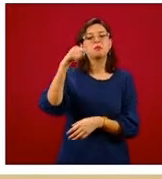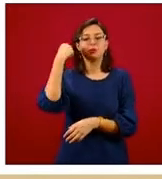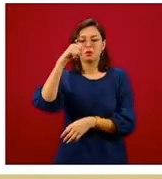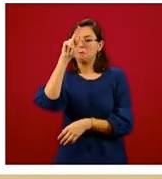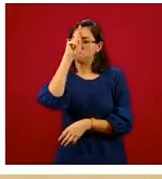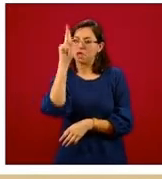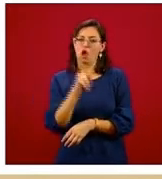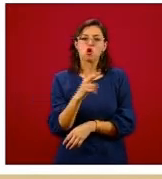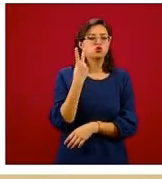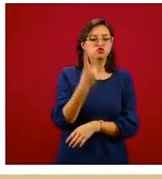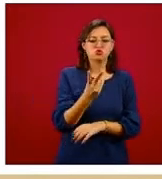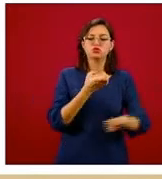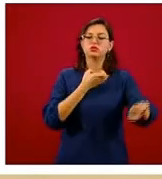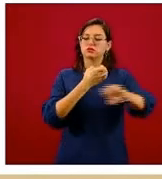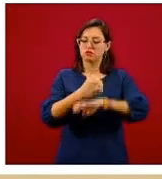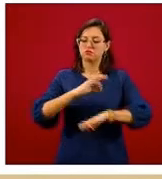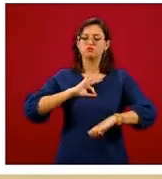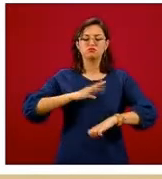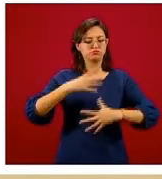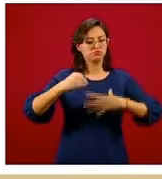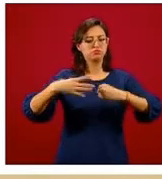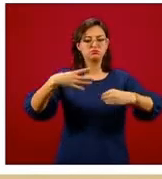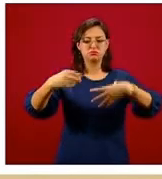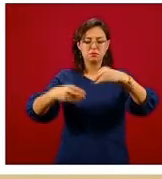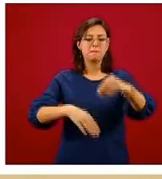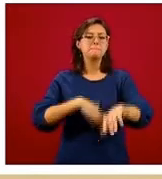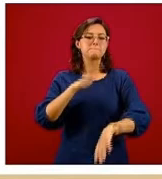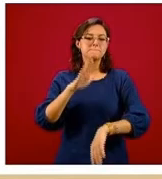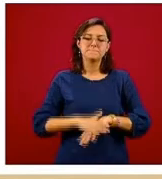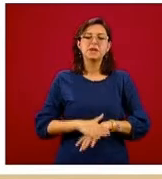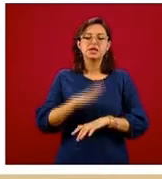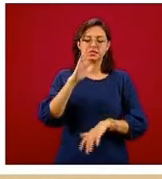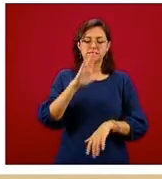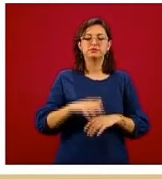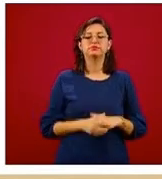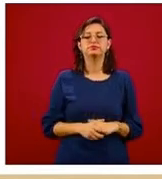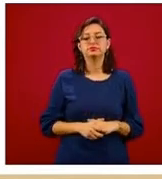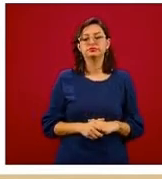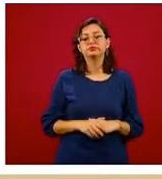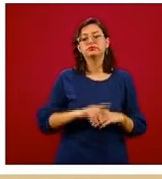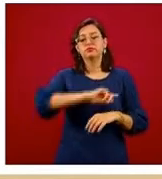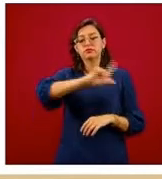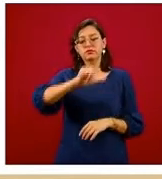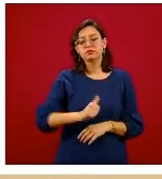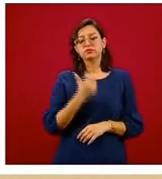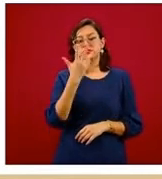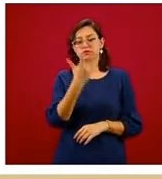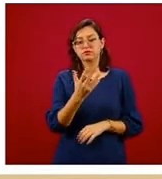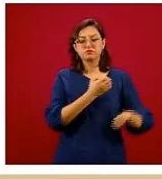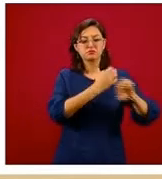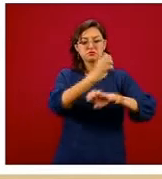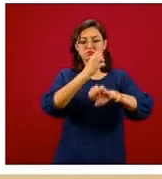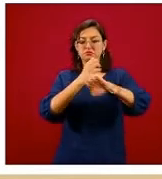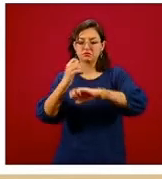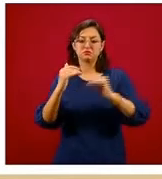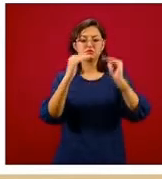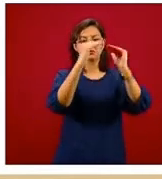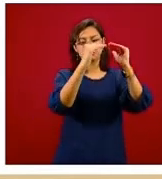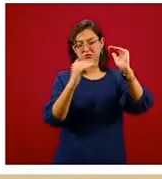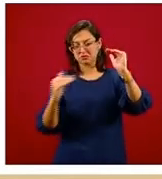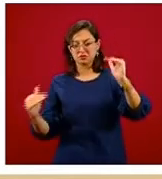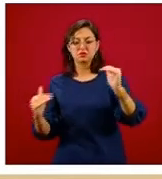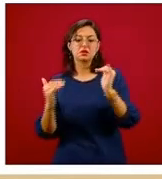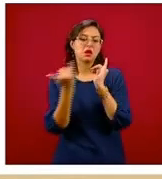descending order, identifying Mexico City and Tabasco as the states with the greatest rate of incidence, followed by